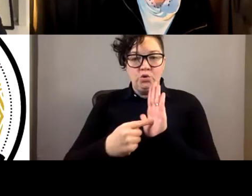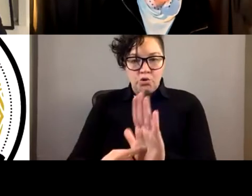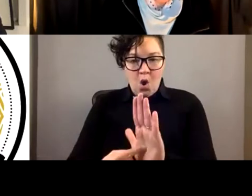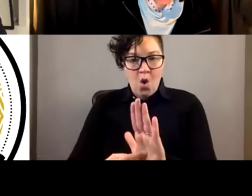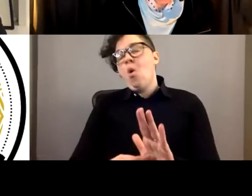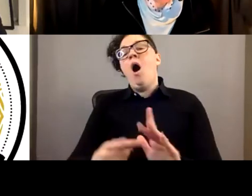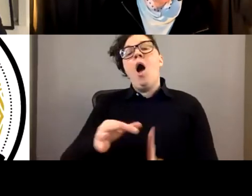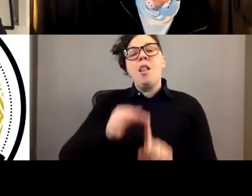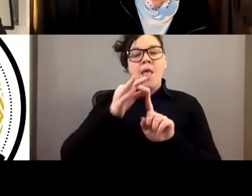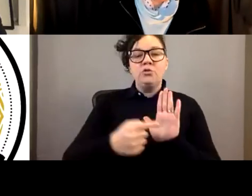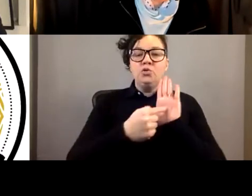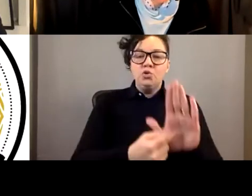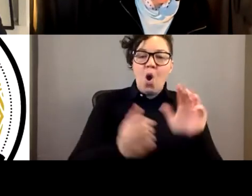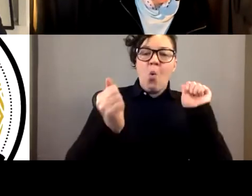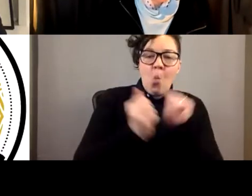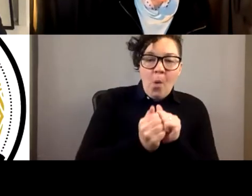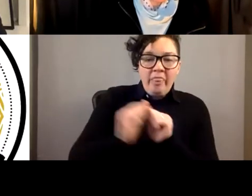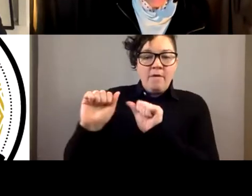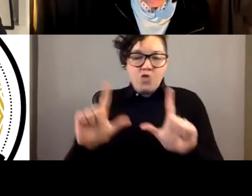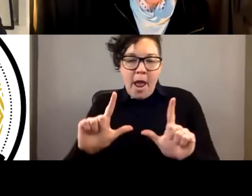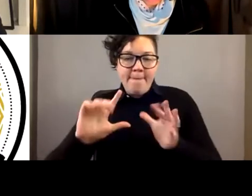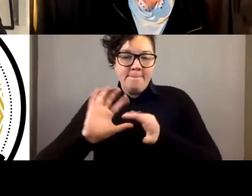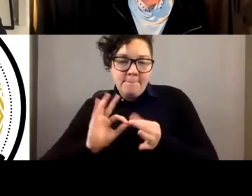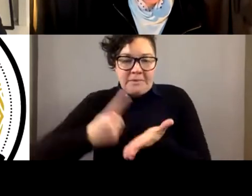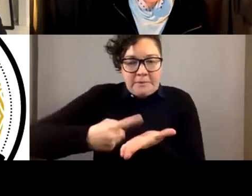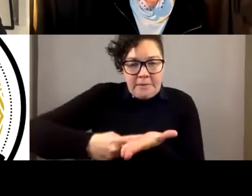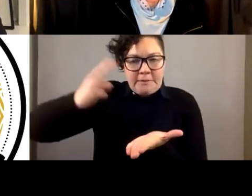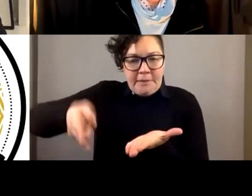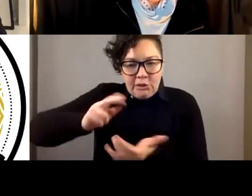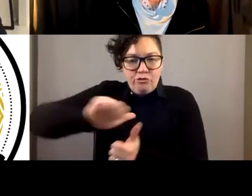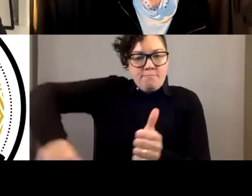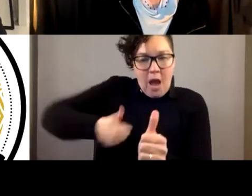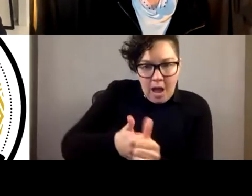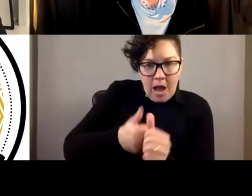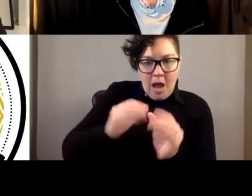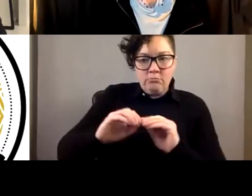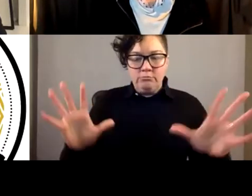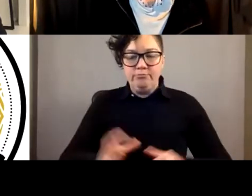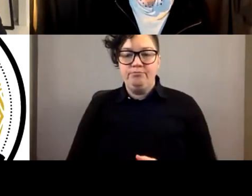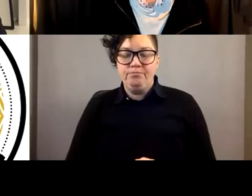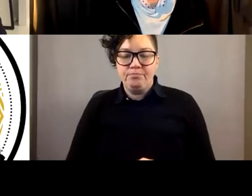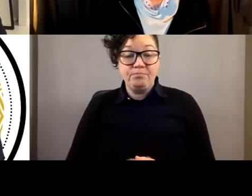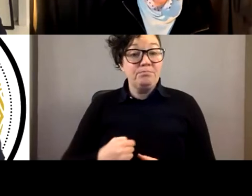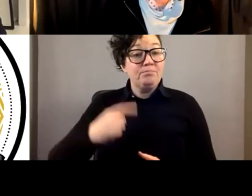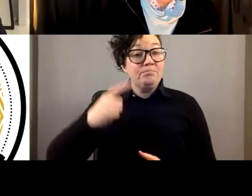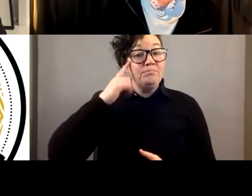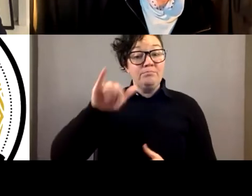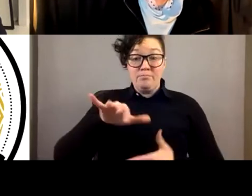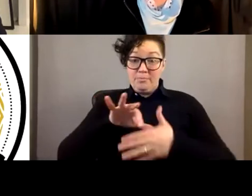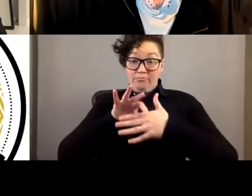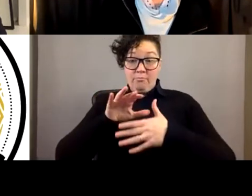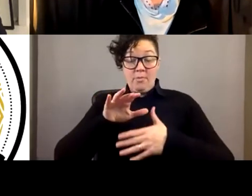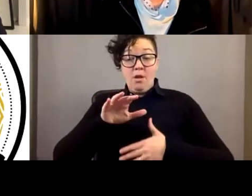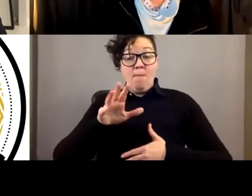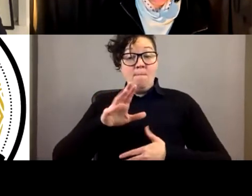or precede the showing of it. But I think the real historical context is that part of Gone with the Wind's popularity to